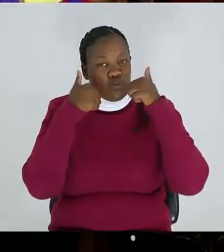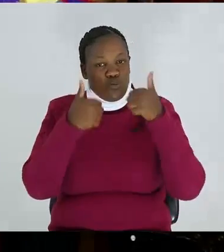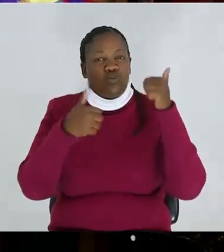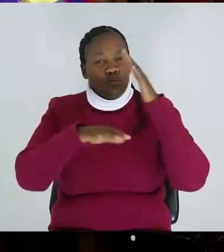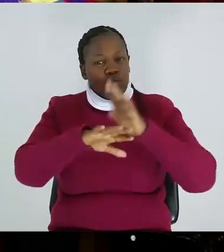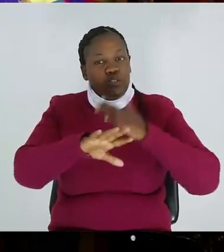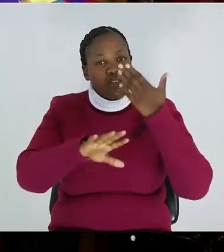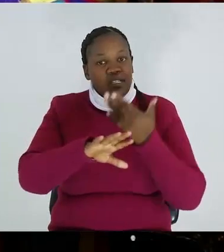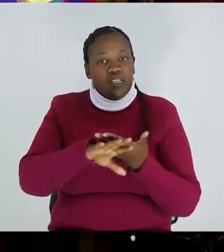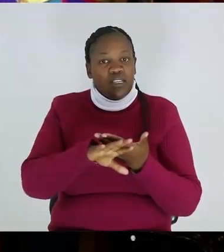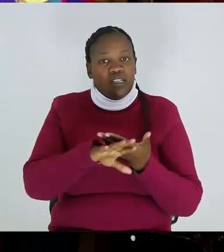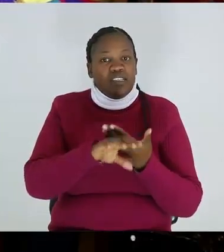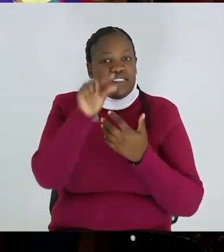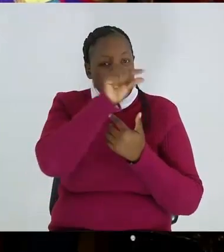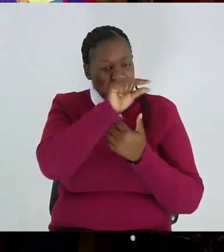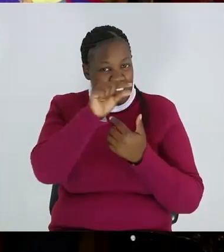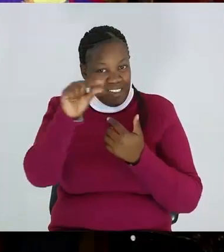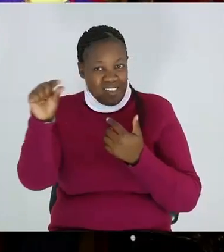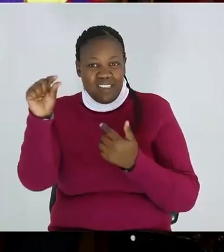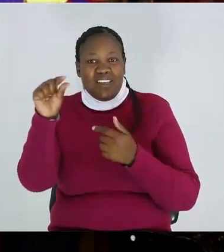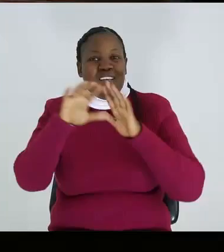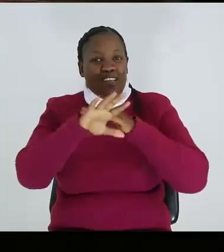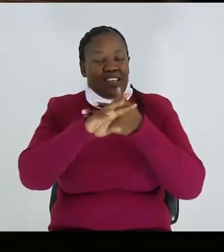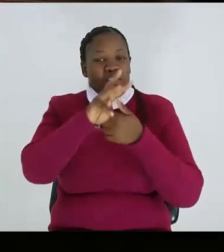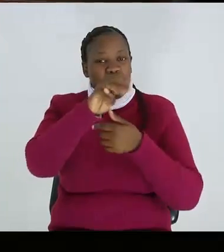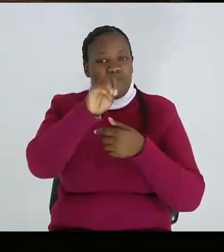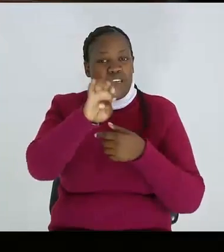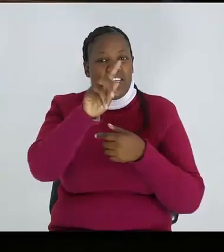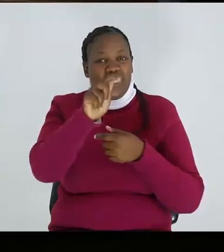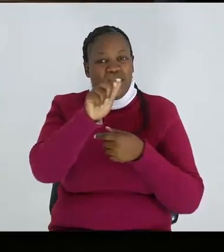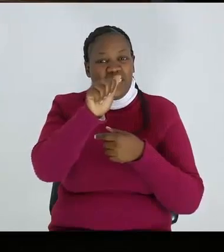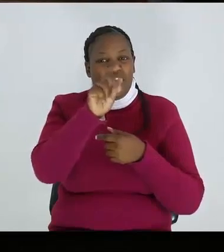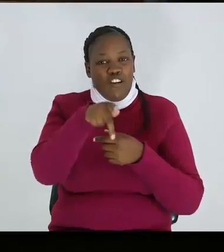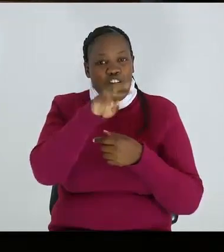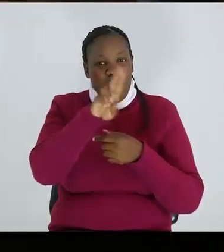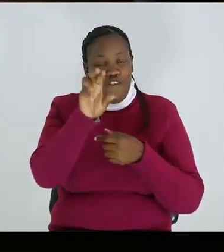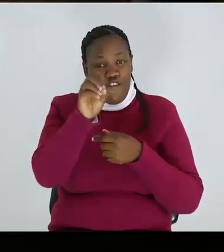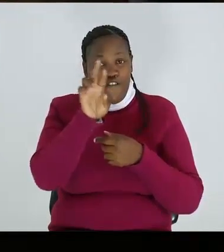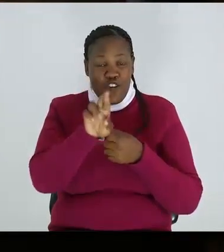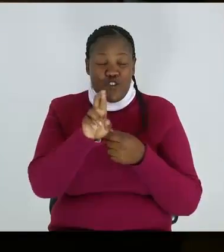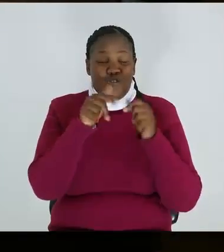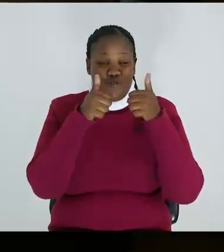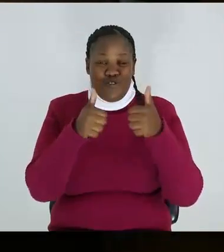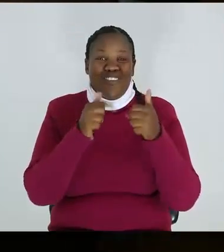be, she was a fish out of water. No, that's right, ma'am.